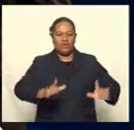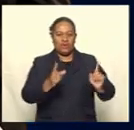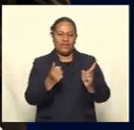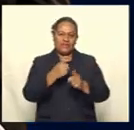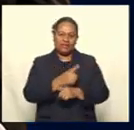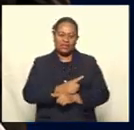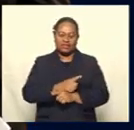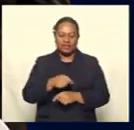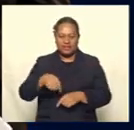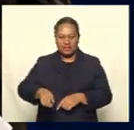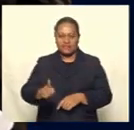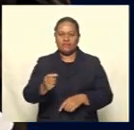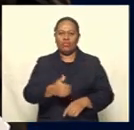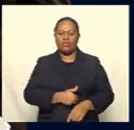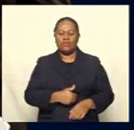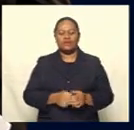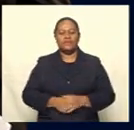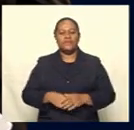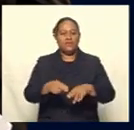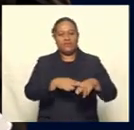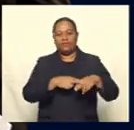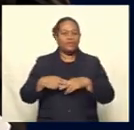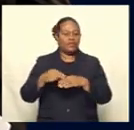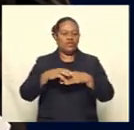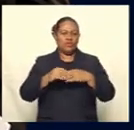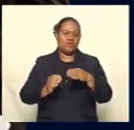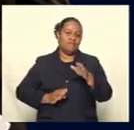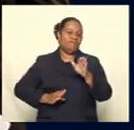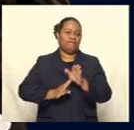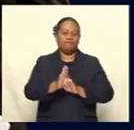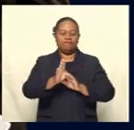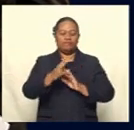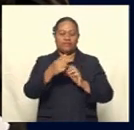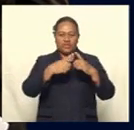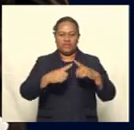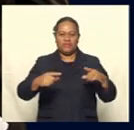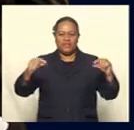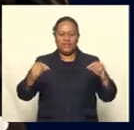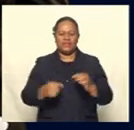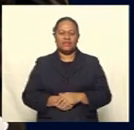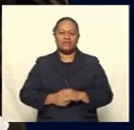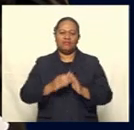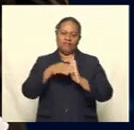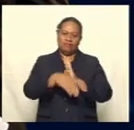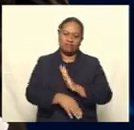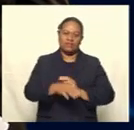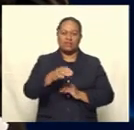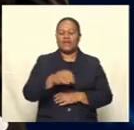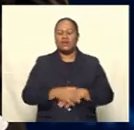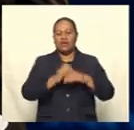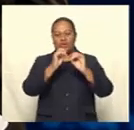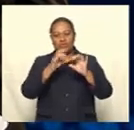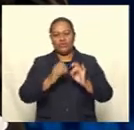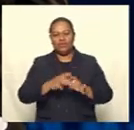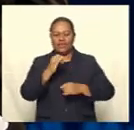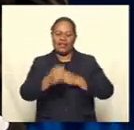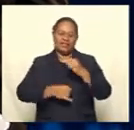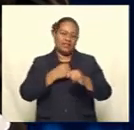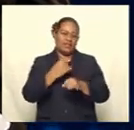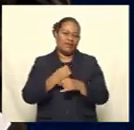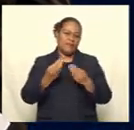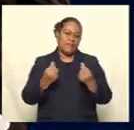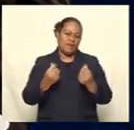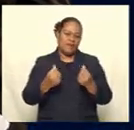are set early this morning. The Fiji dollar was pegged high against the Japanese yen, but lost ground against all the other international currencies we